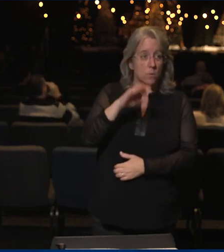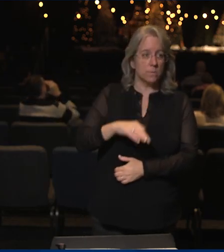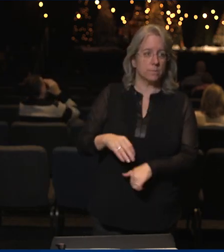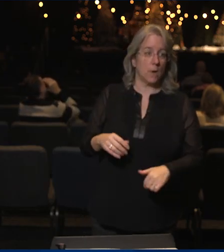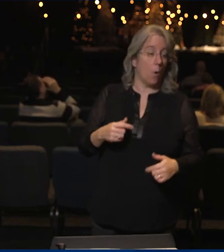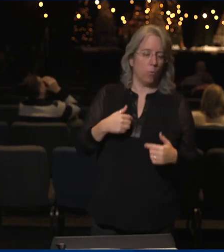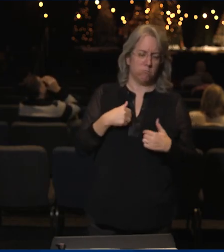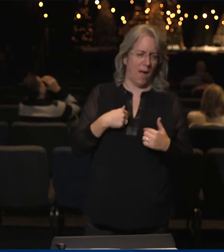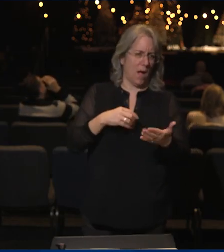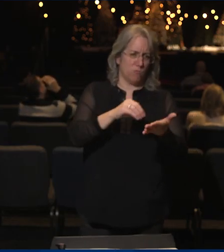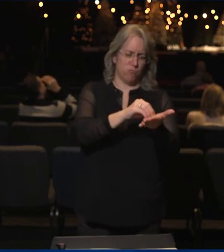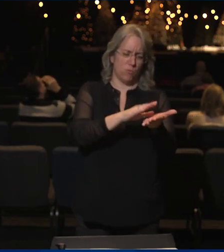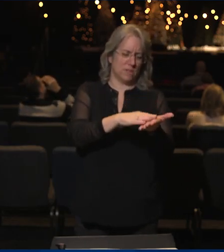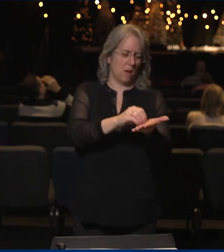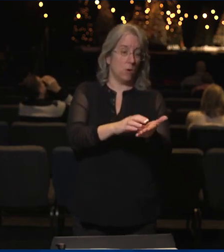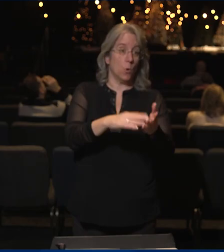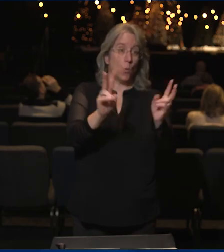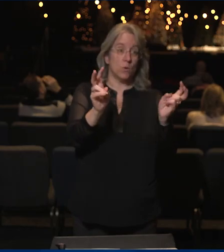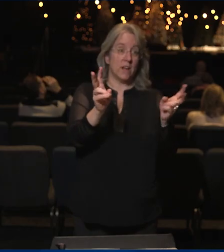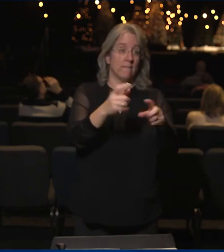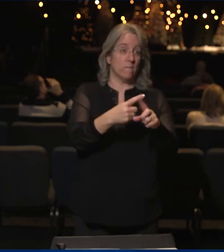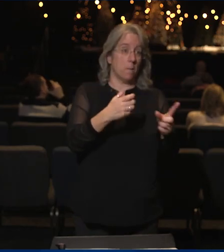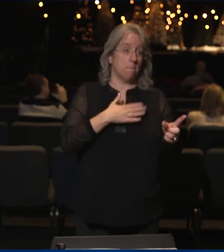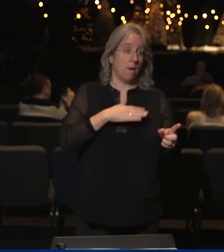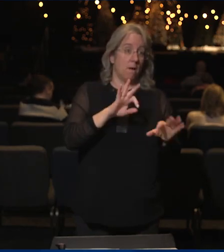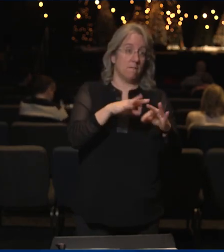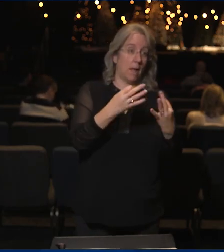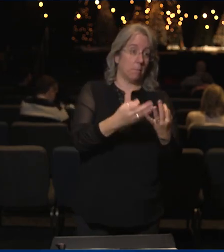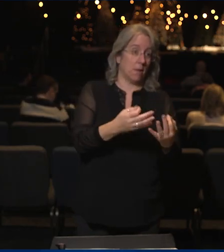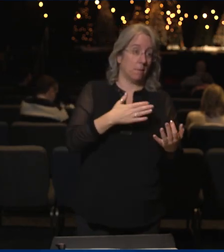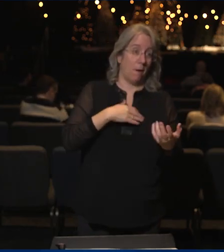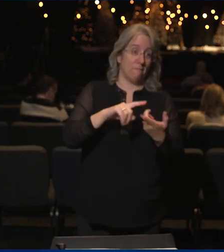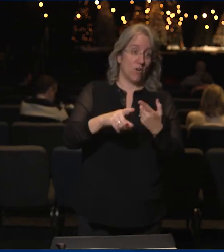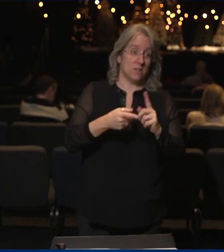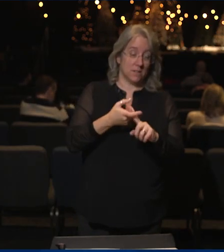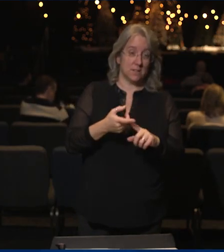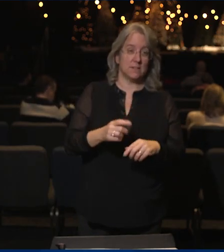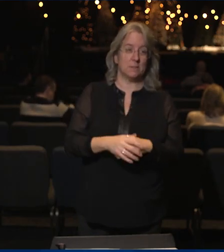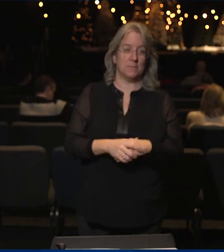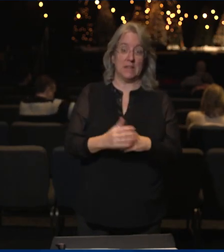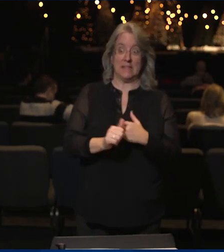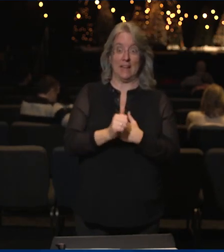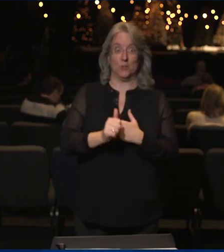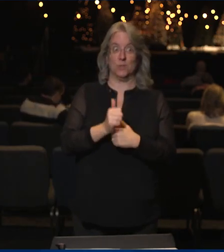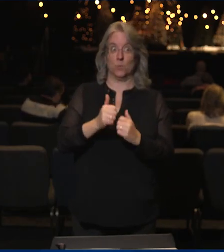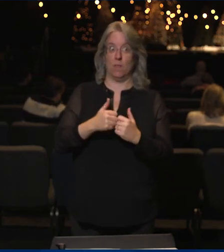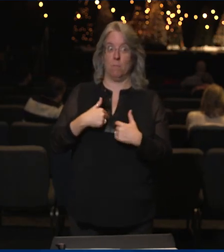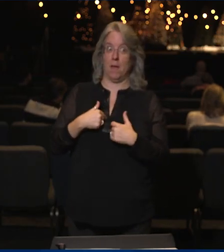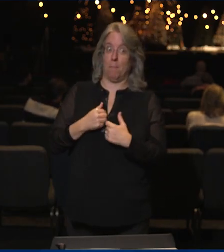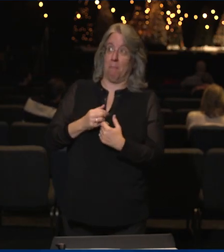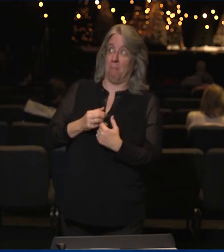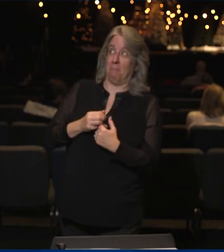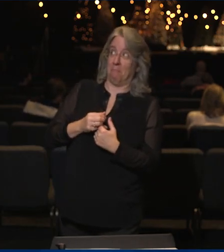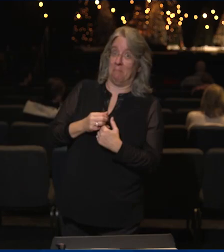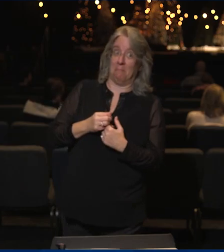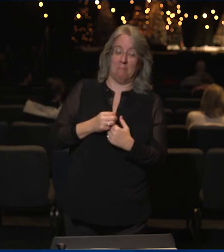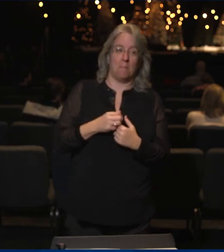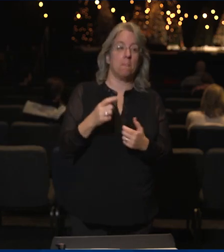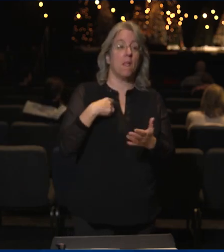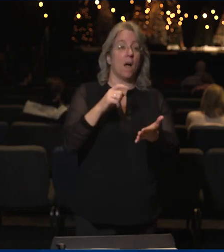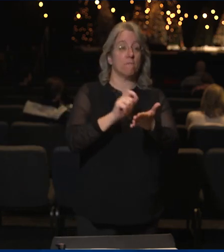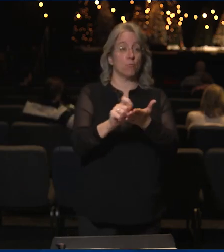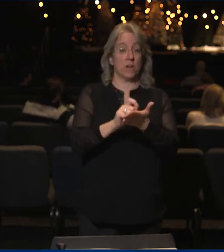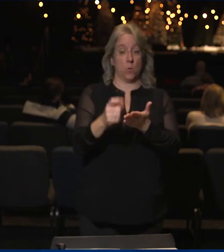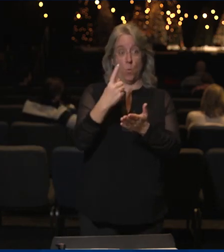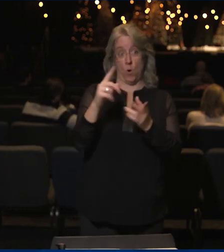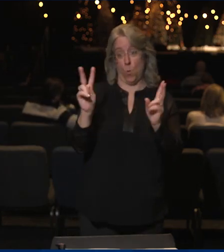write quotes of my family members and friends down. It's dangerous to be around me. But I'd written a quote down